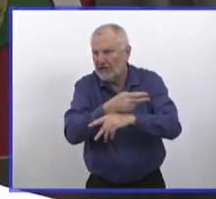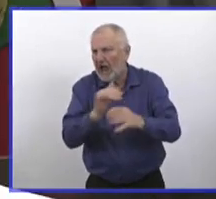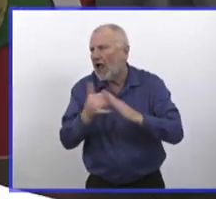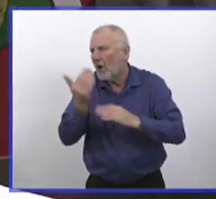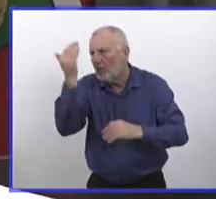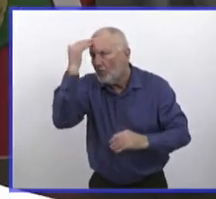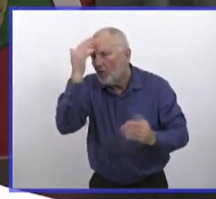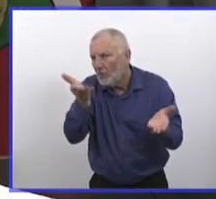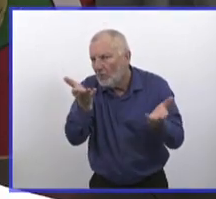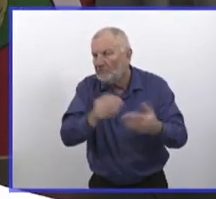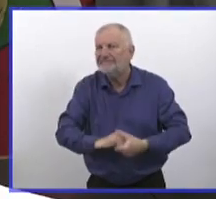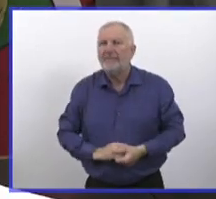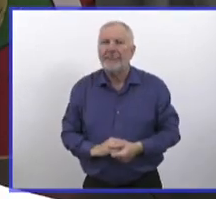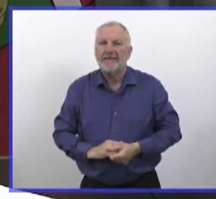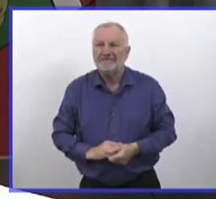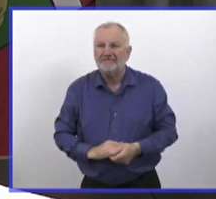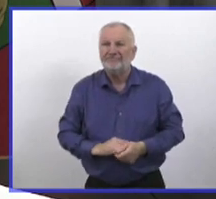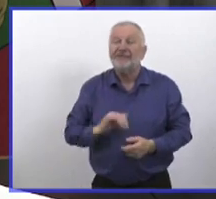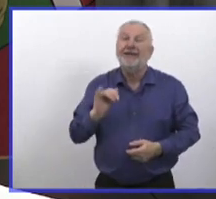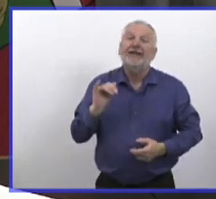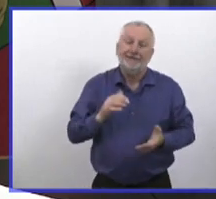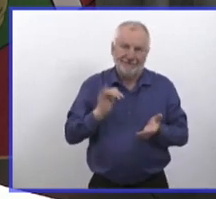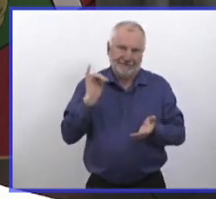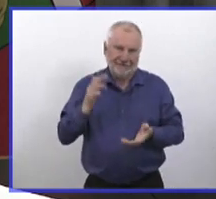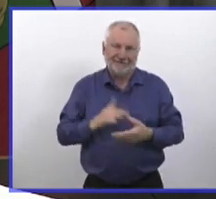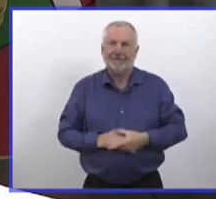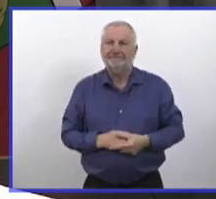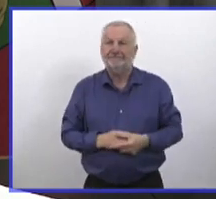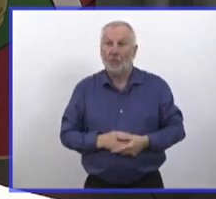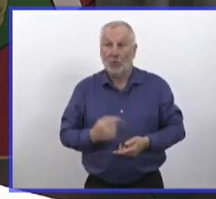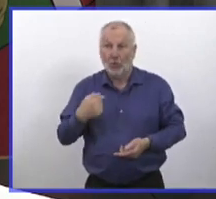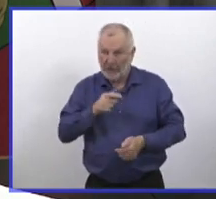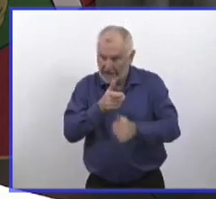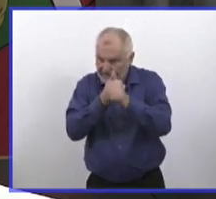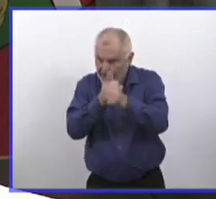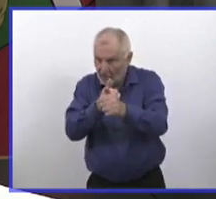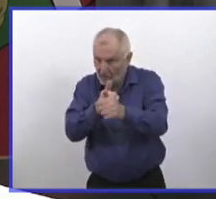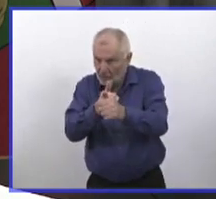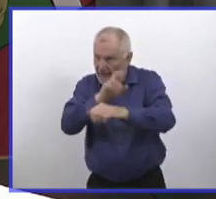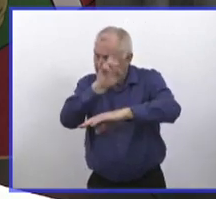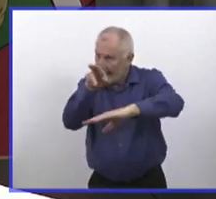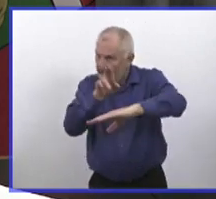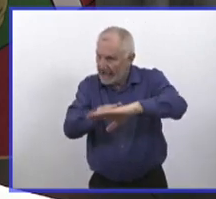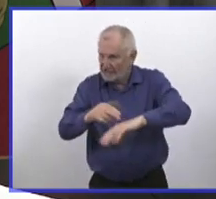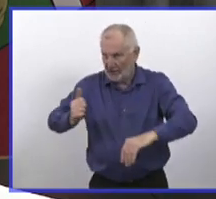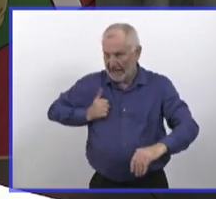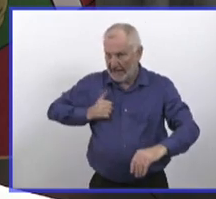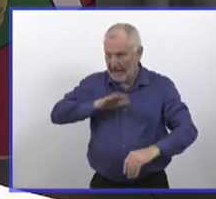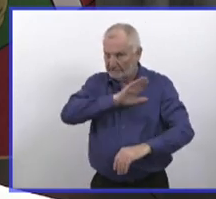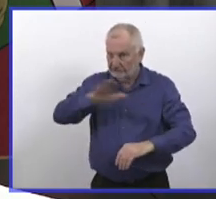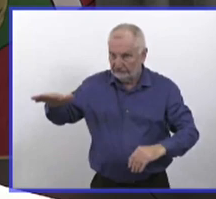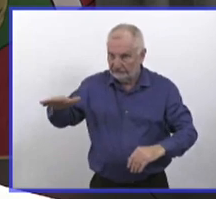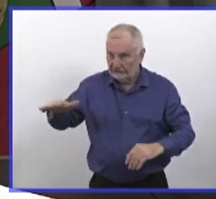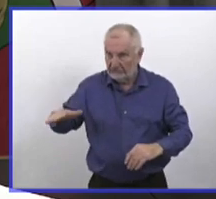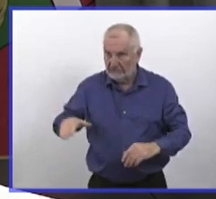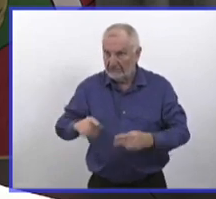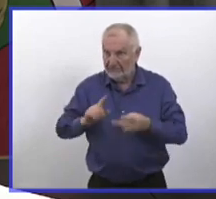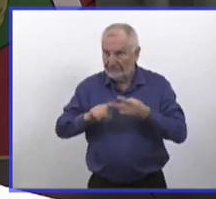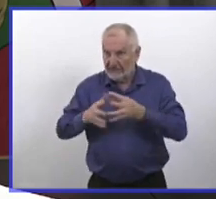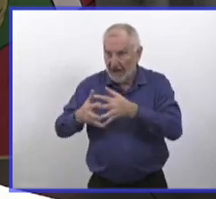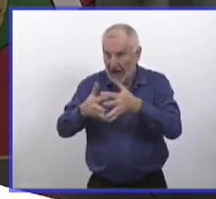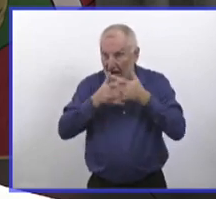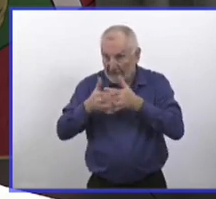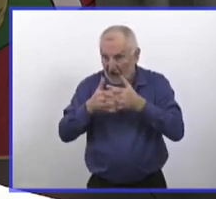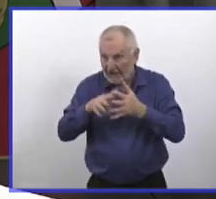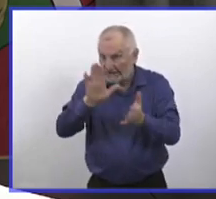started by looking at guidance at the national level, also from the Centre for Disease Control in the States,